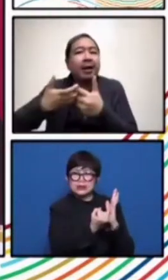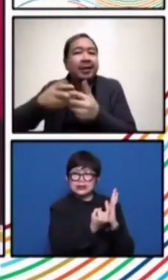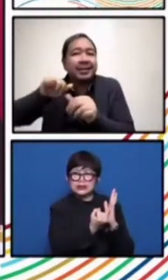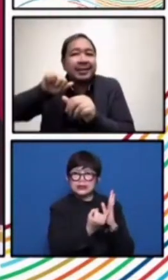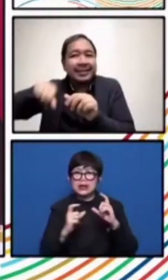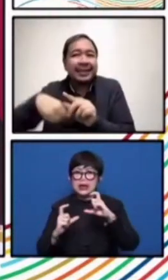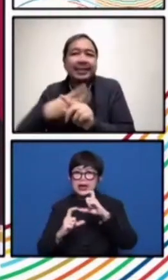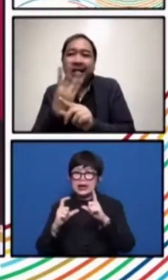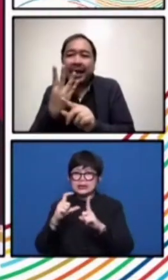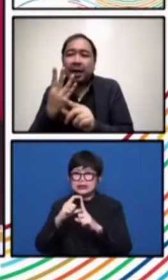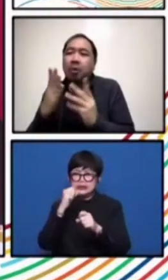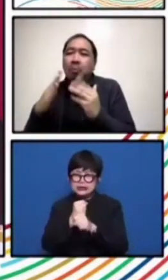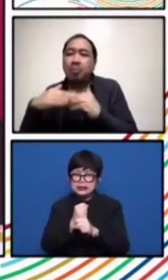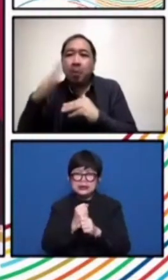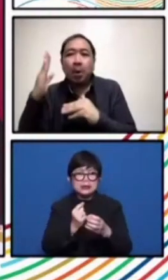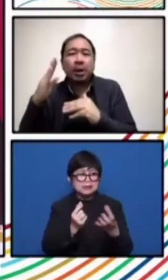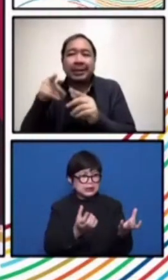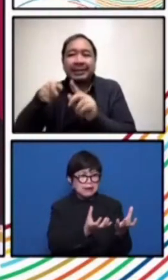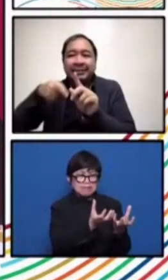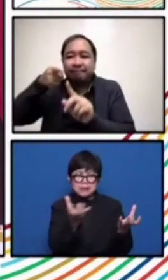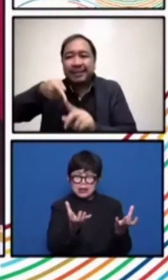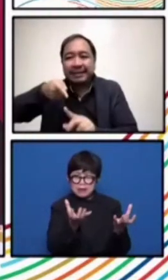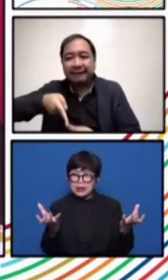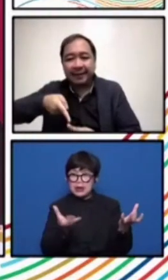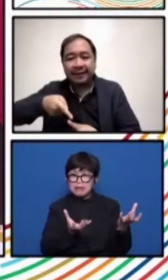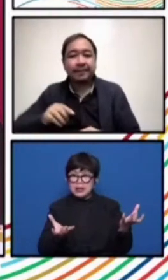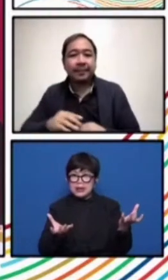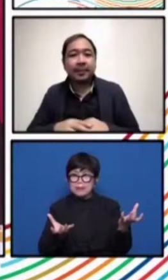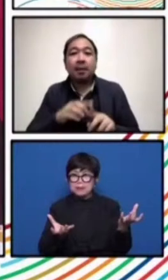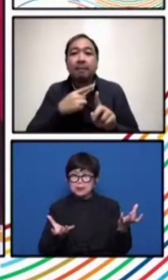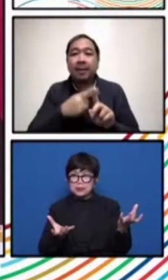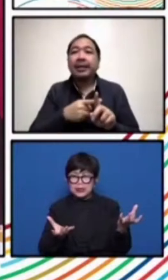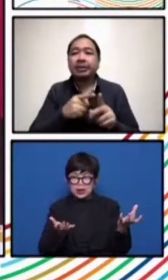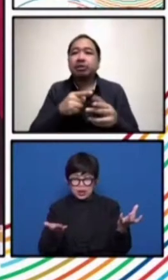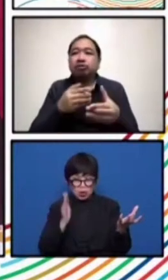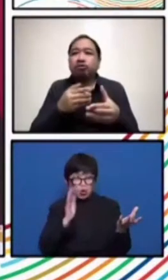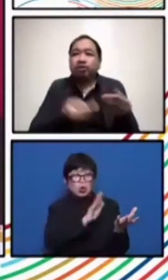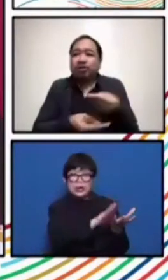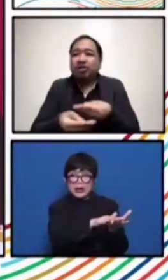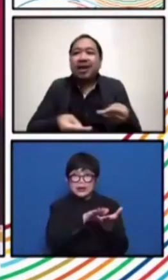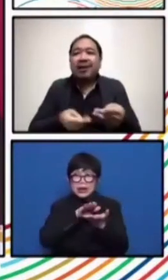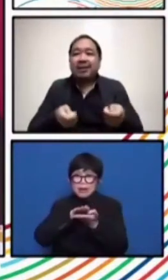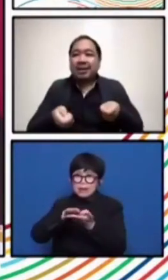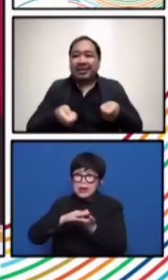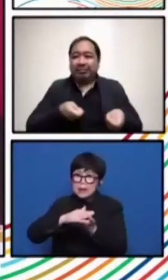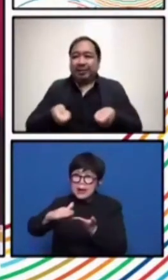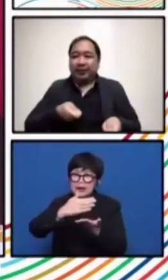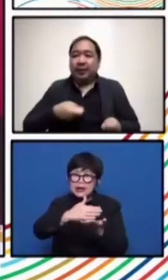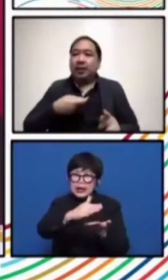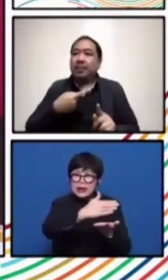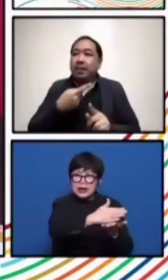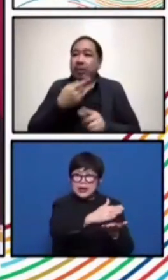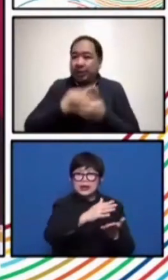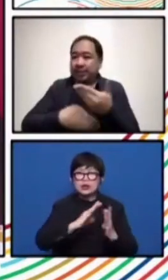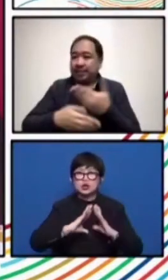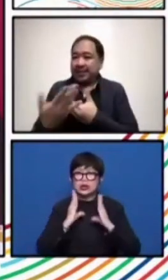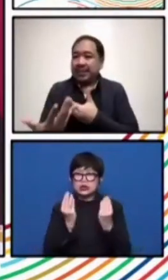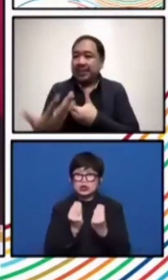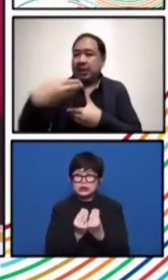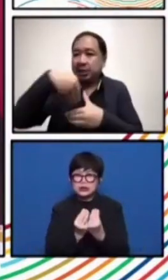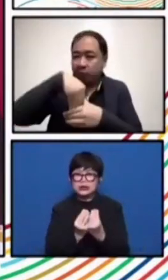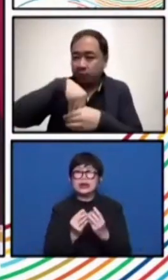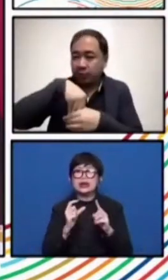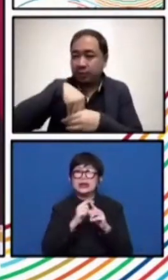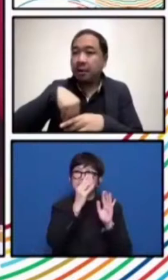and also for a better sharing of the administrative and and other data on disability uh inclusion and as well as uh